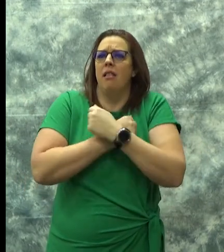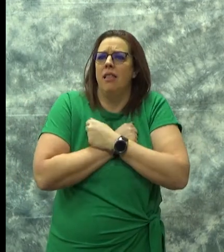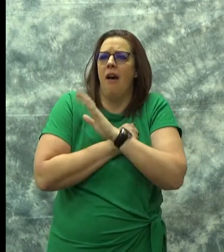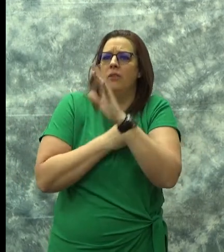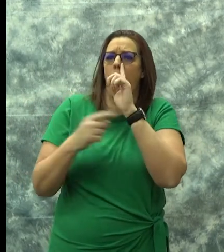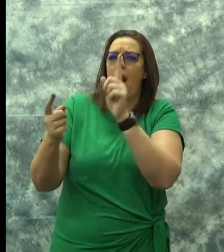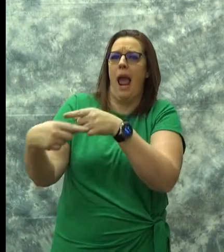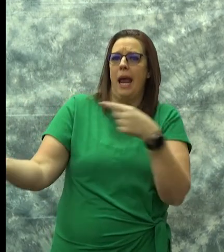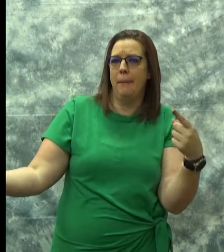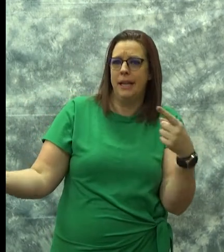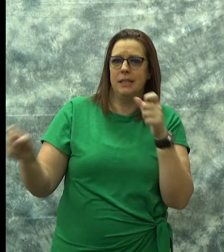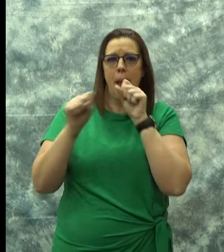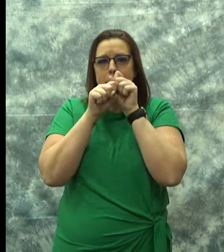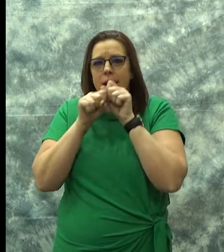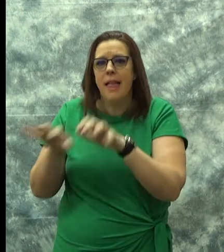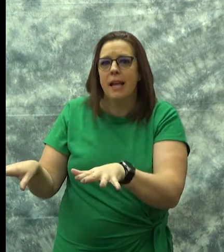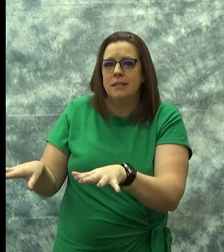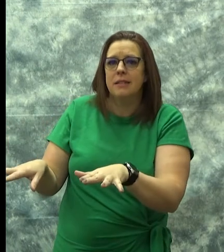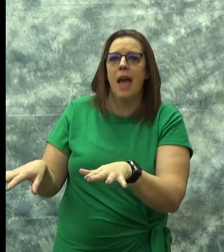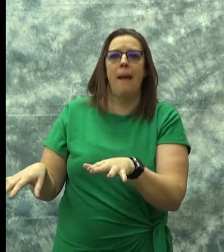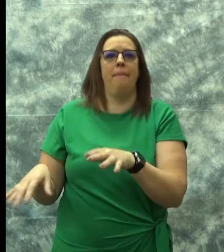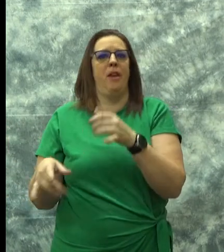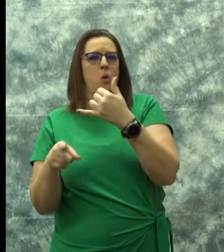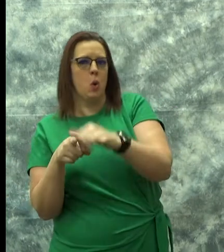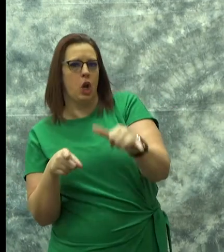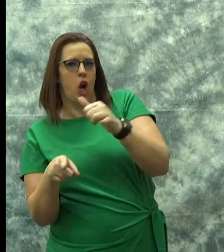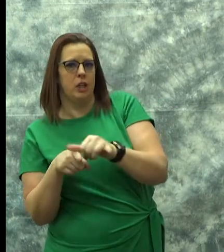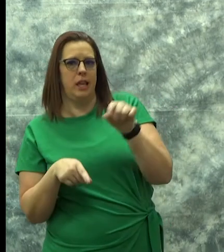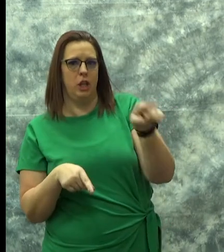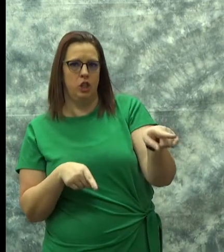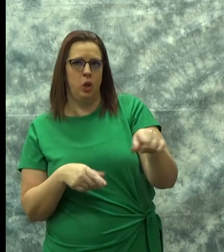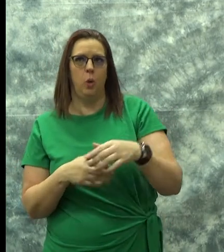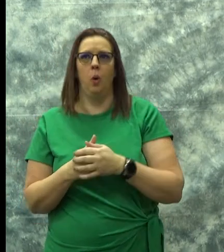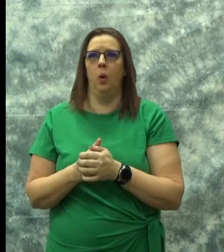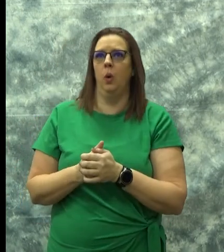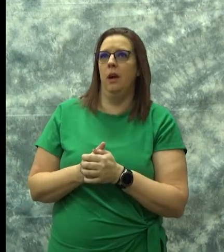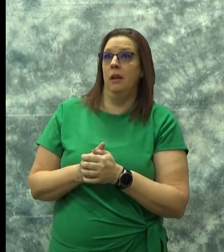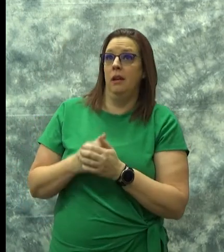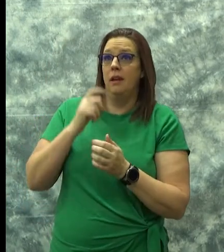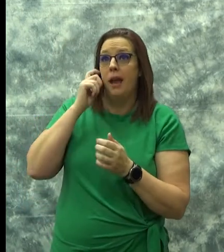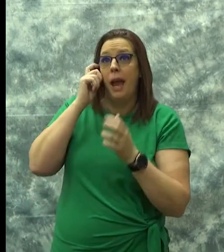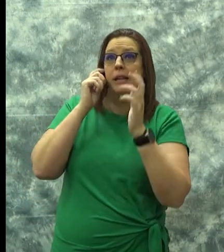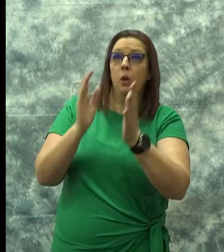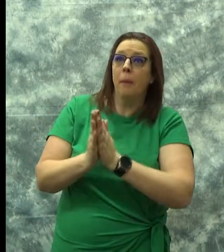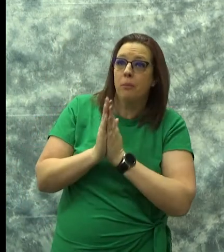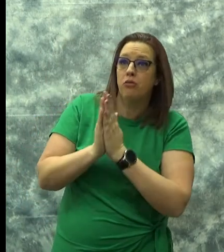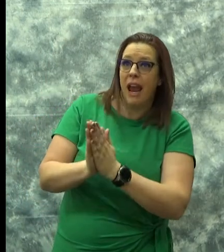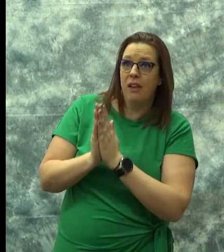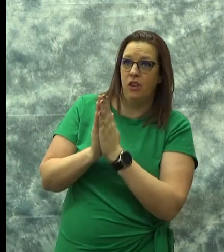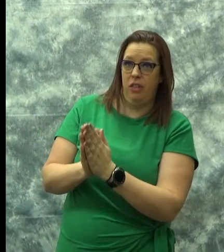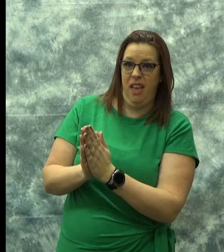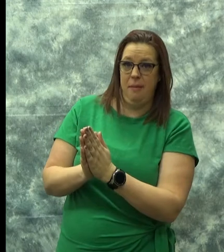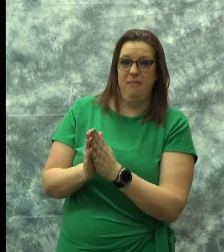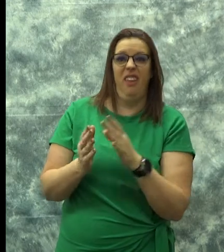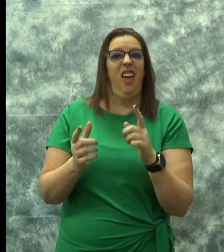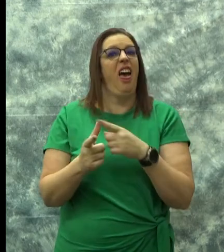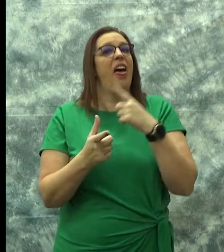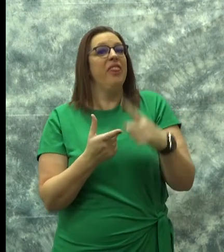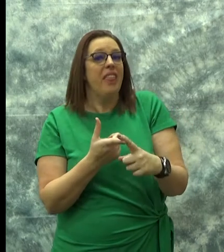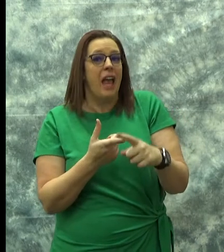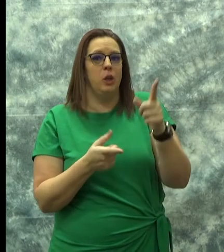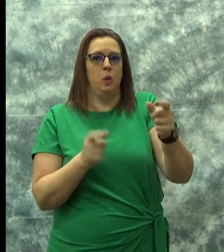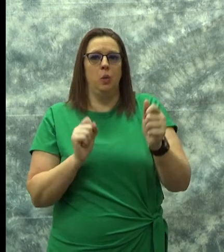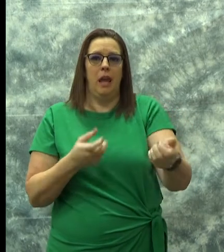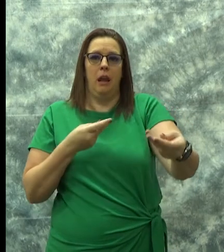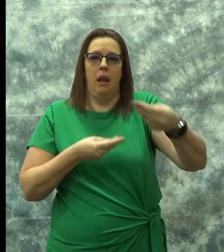that curse you. Pray for them that despitefully use you. Then and only then can you